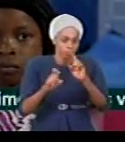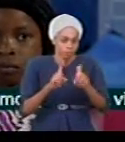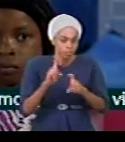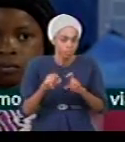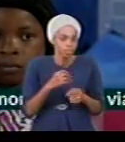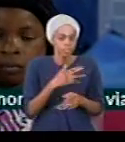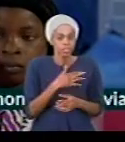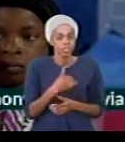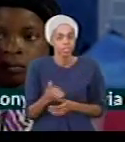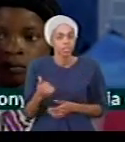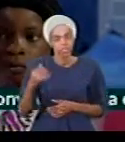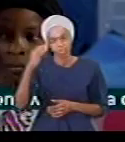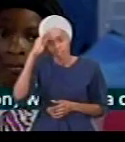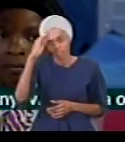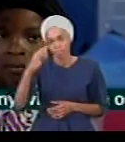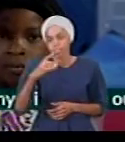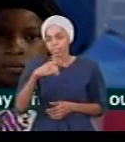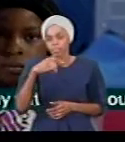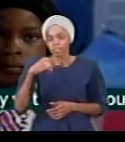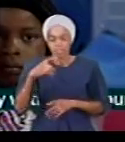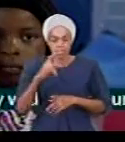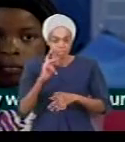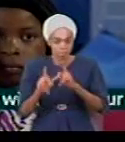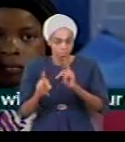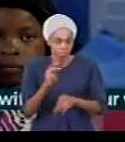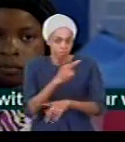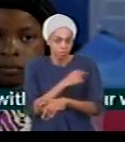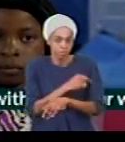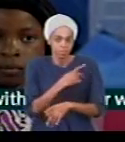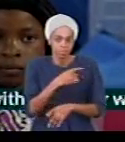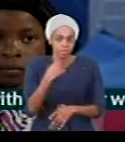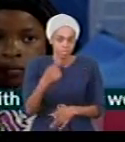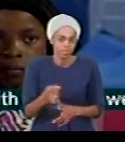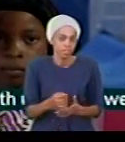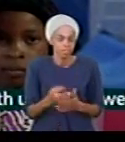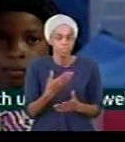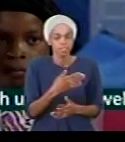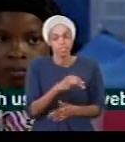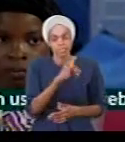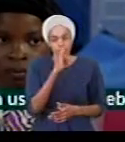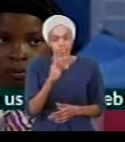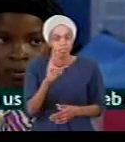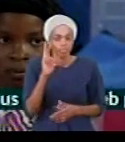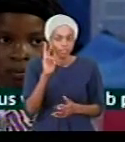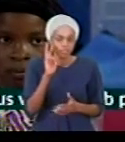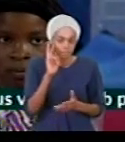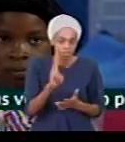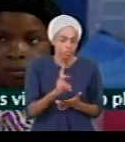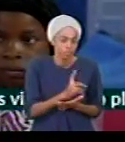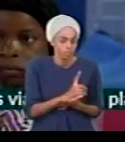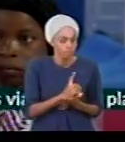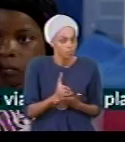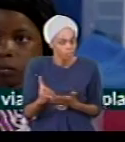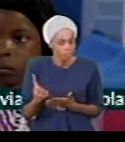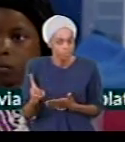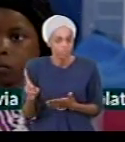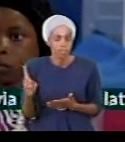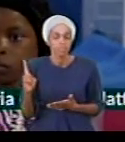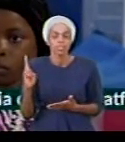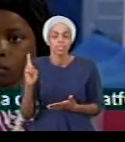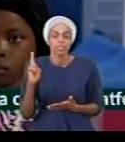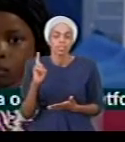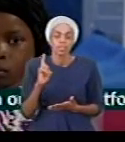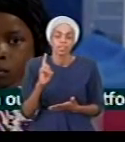baby inside me. I share my testimony then. That was 2014 December. Now, since when this girl is